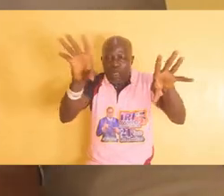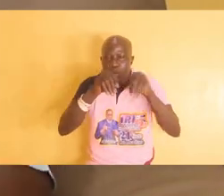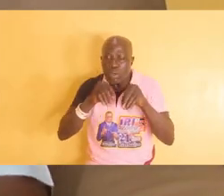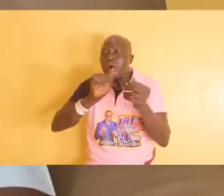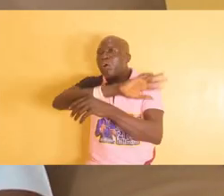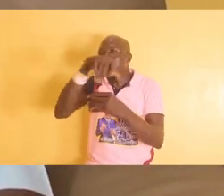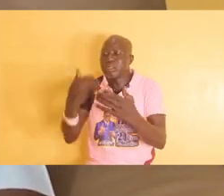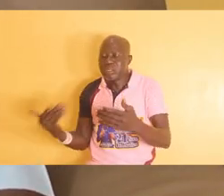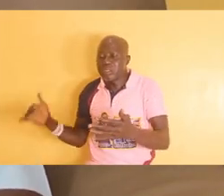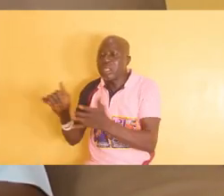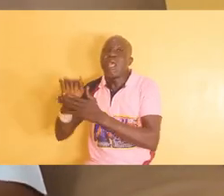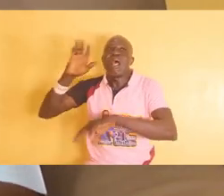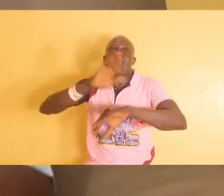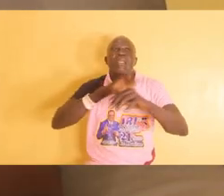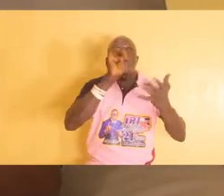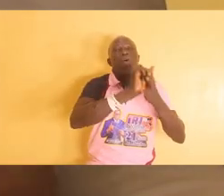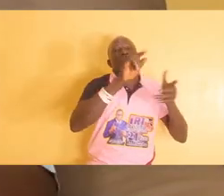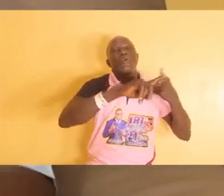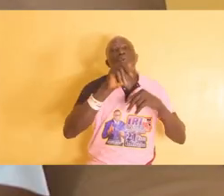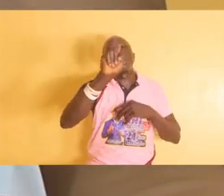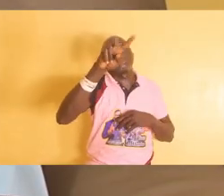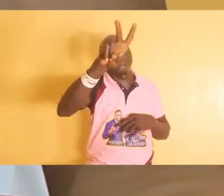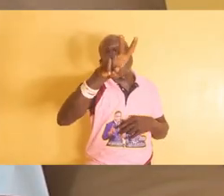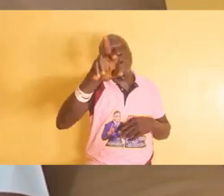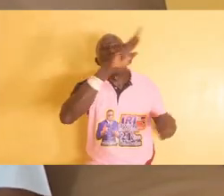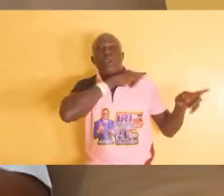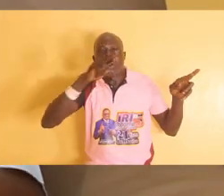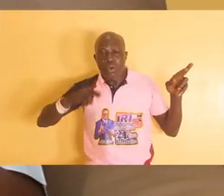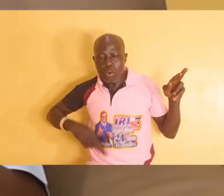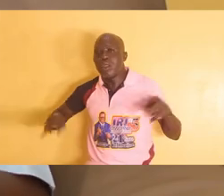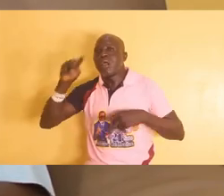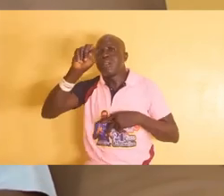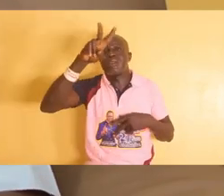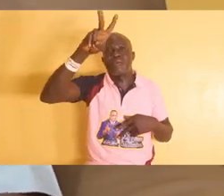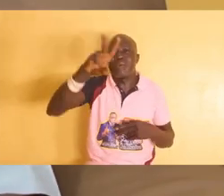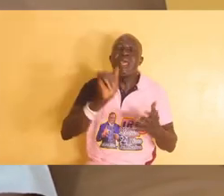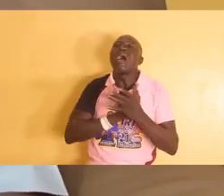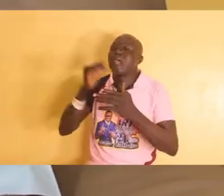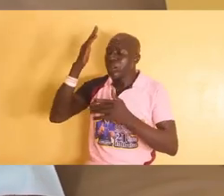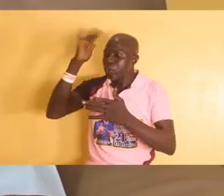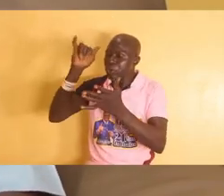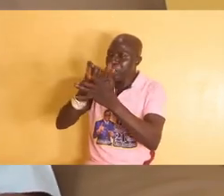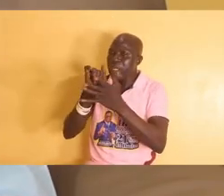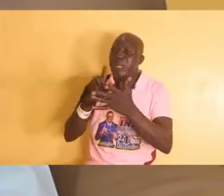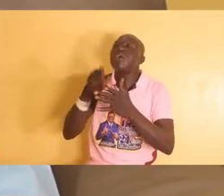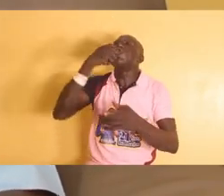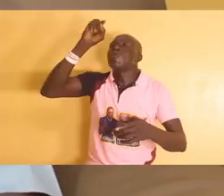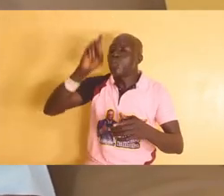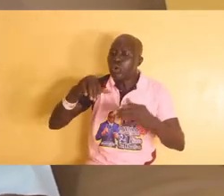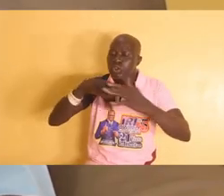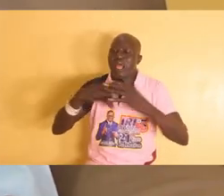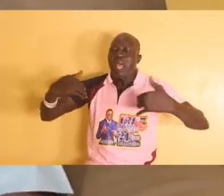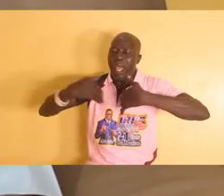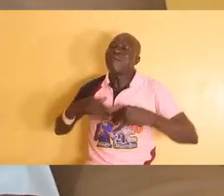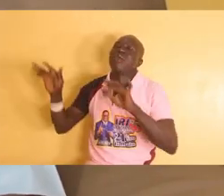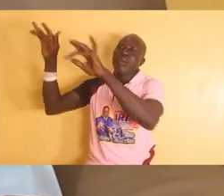on all those things. And TV. On our TV. By grace of God, I know that